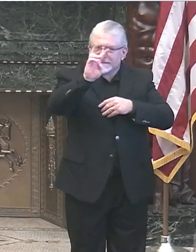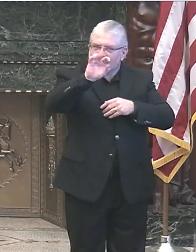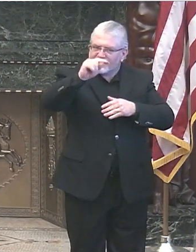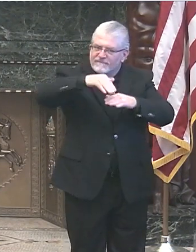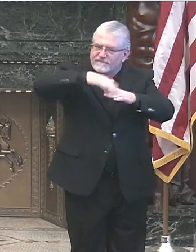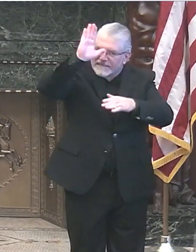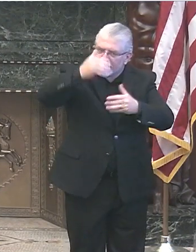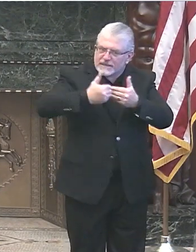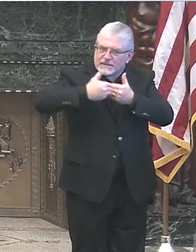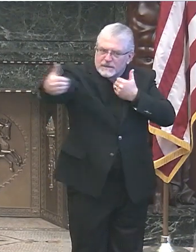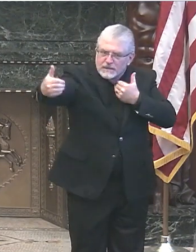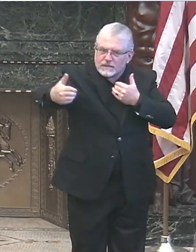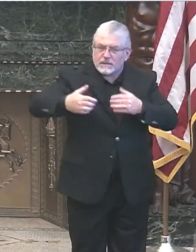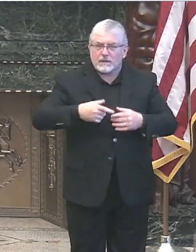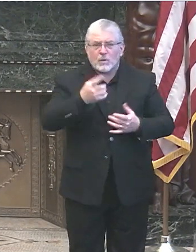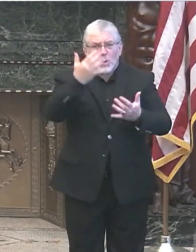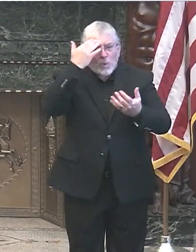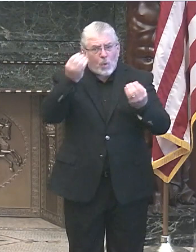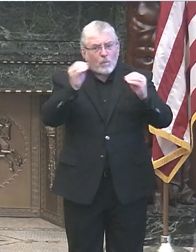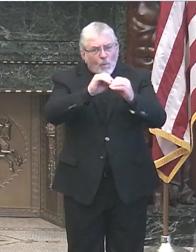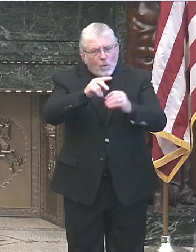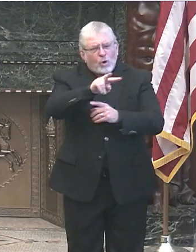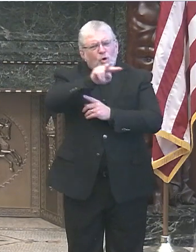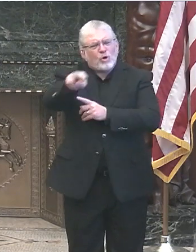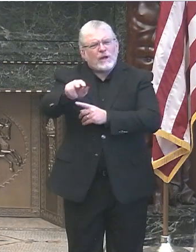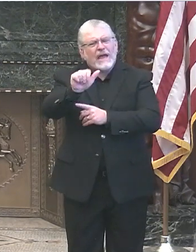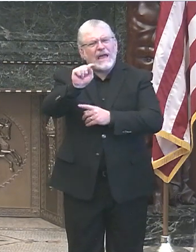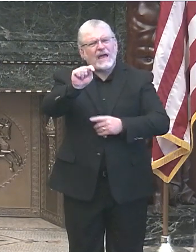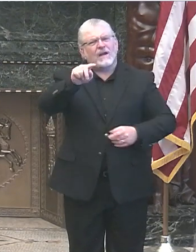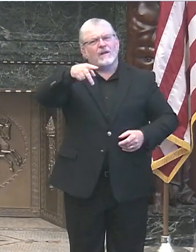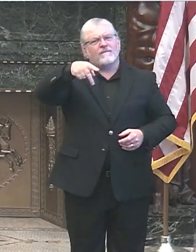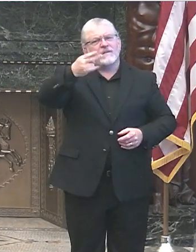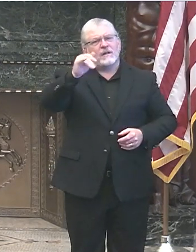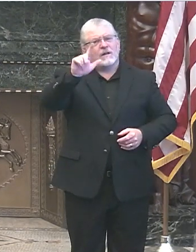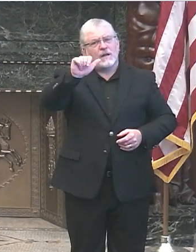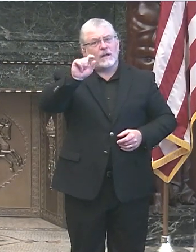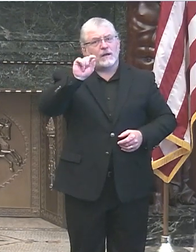phila.gov/COVID, or if you want medical questions answered,